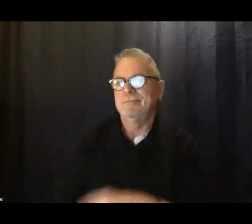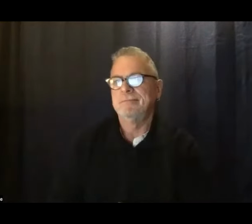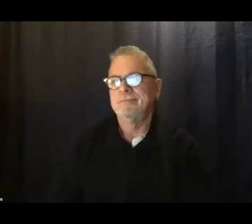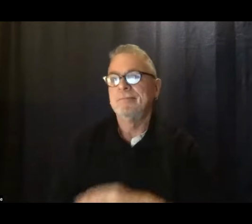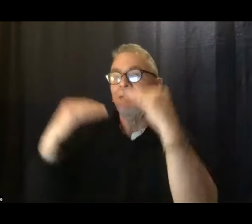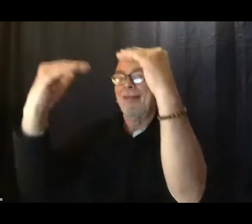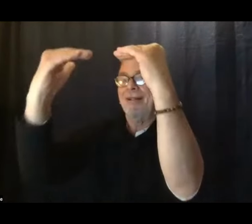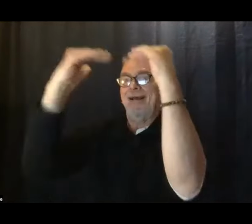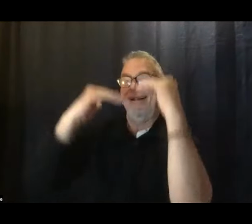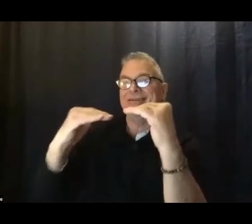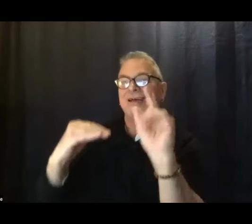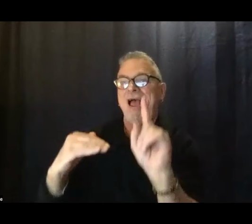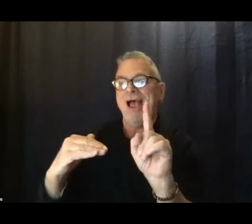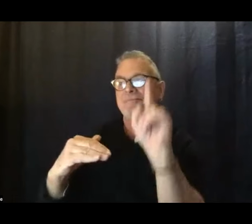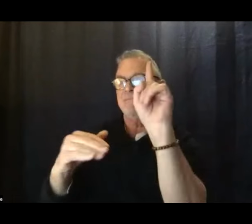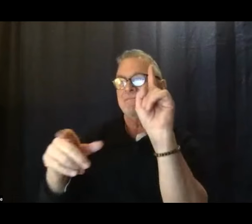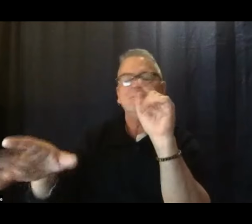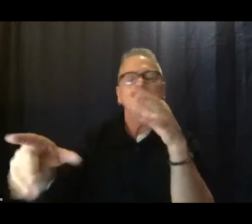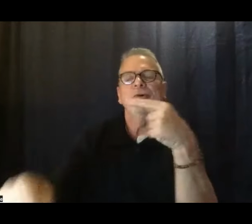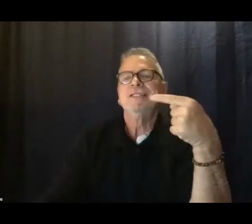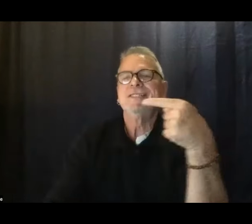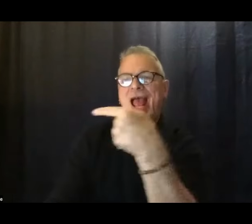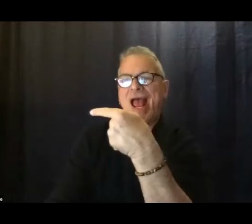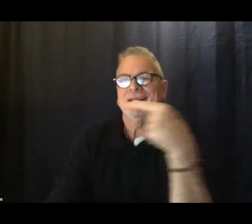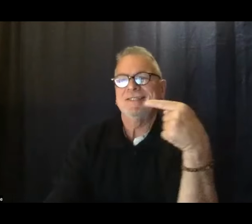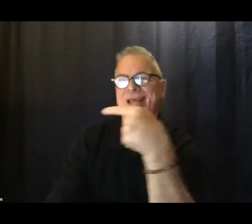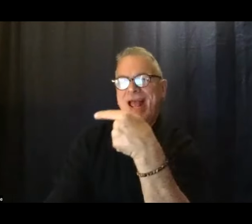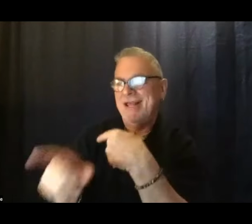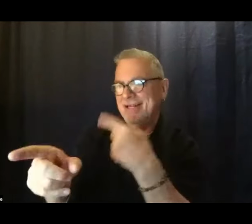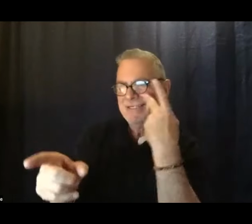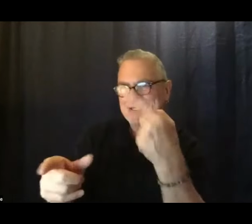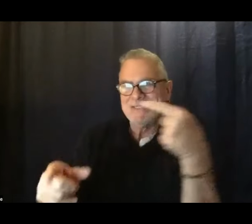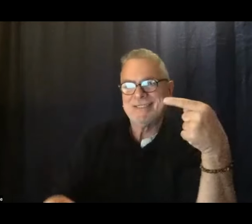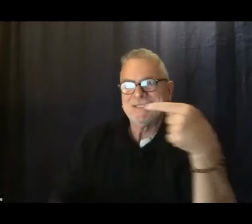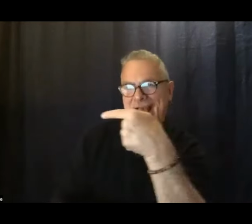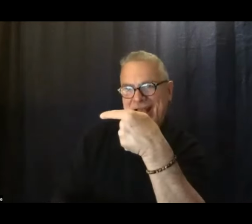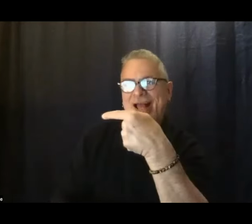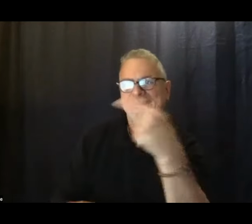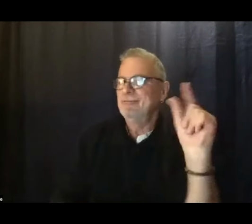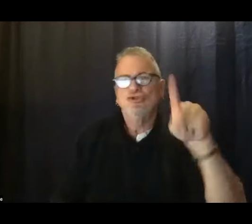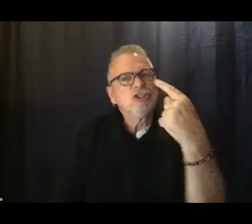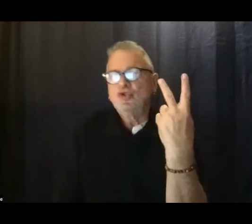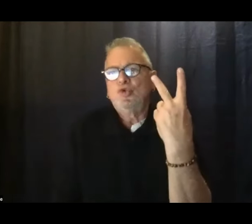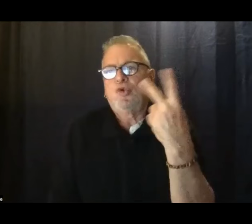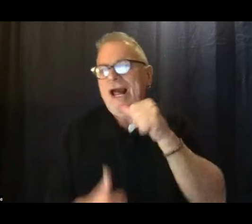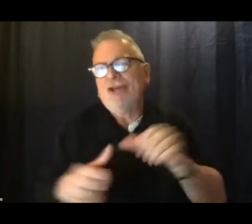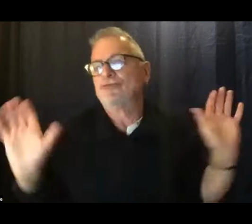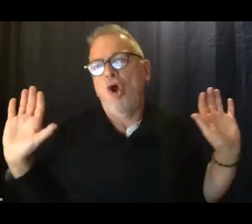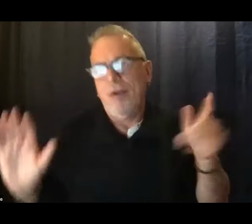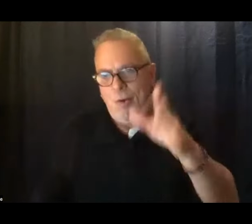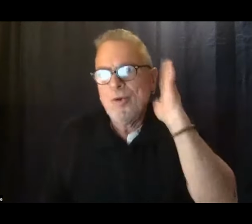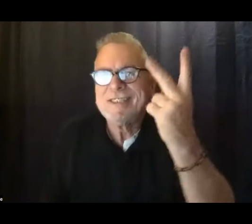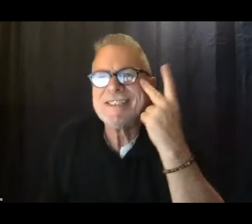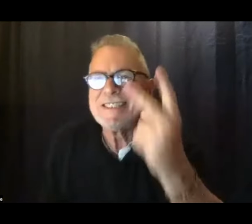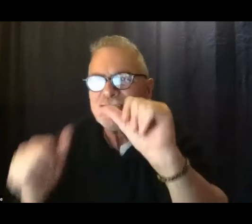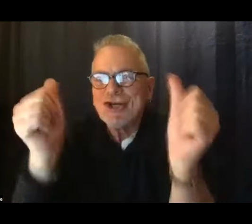fist being there. Okay, so that's that first category. Now I'd like to go into the the inside. So